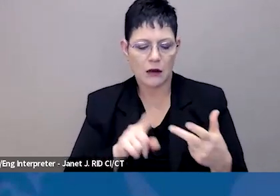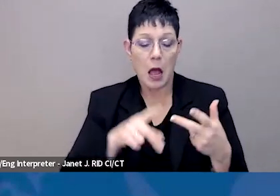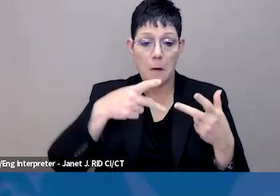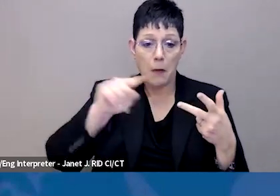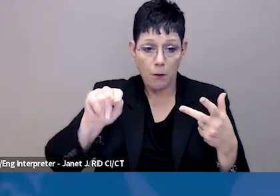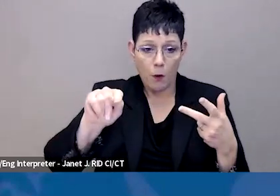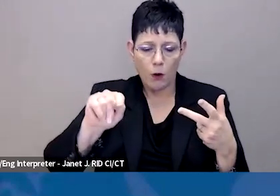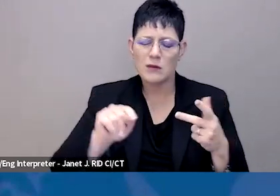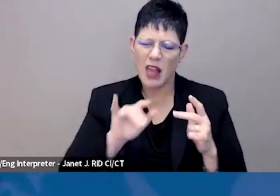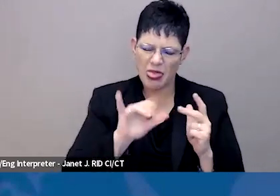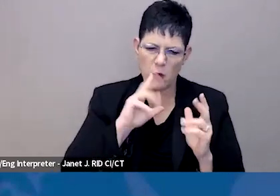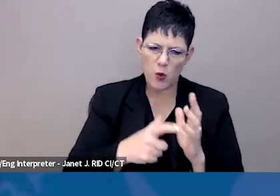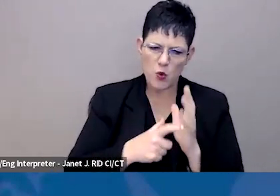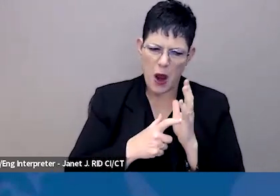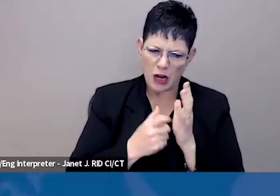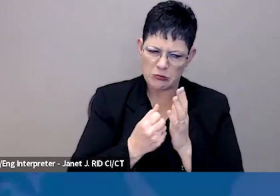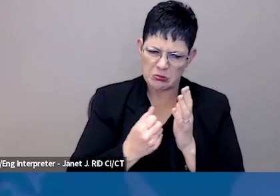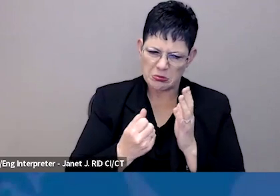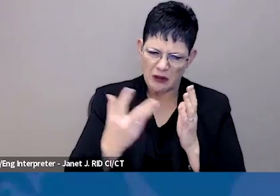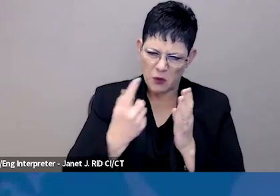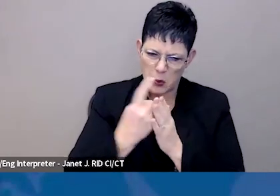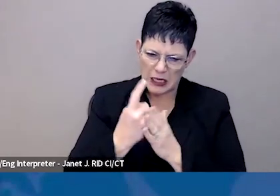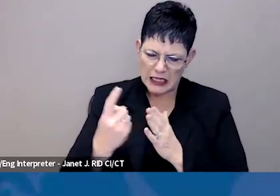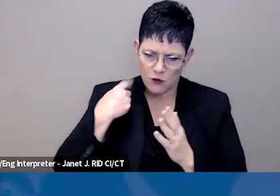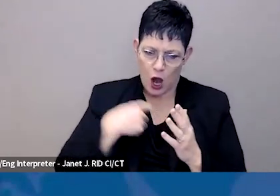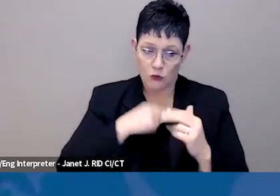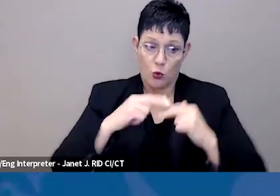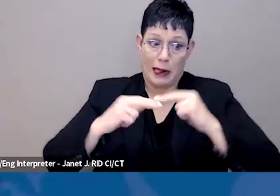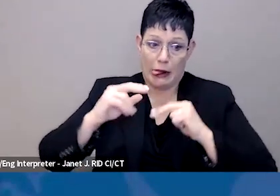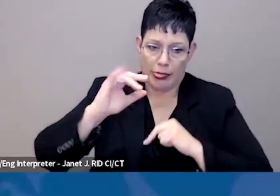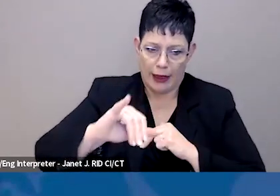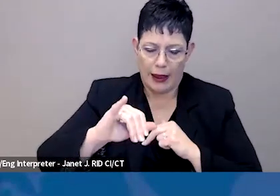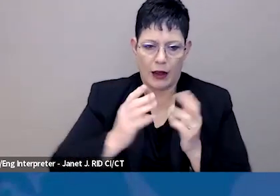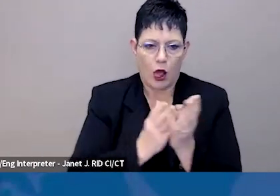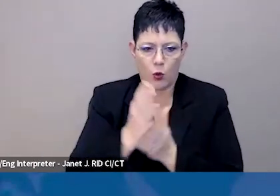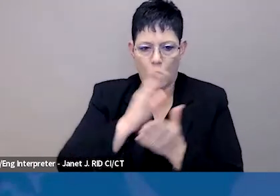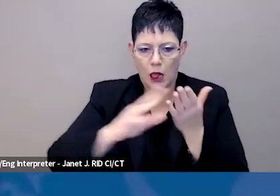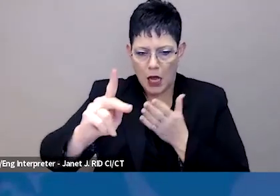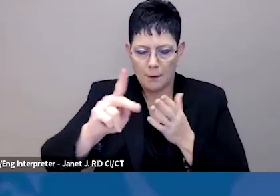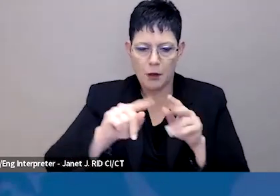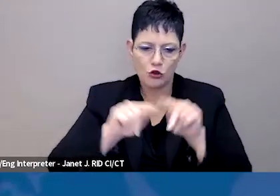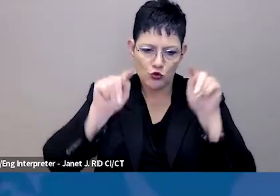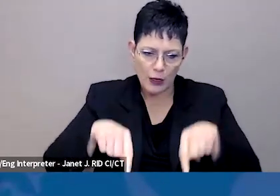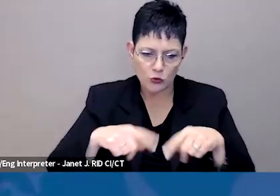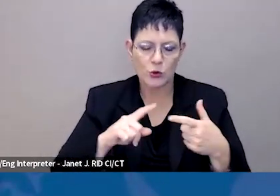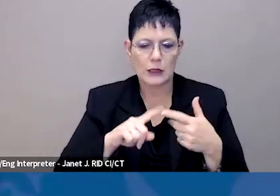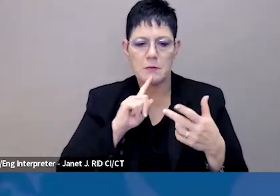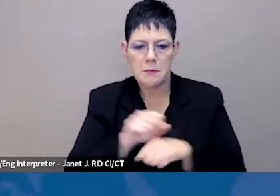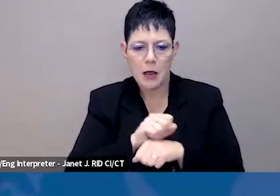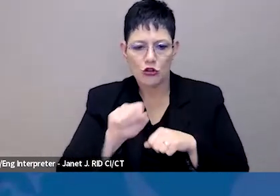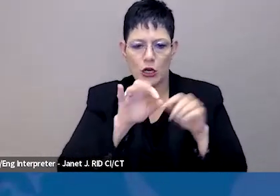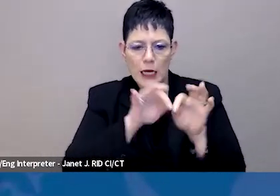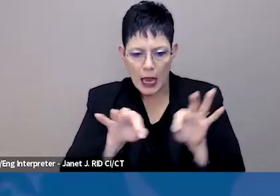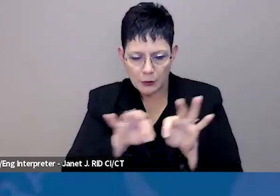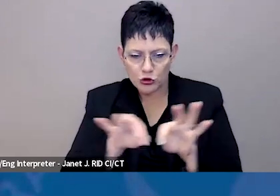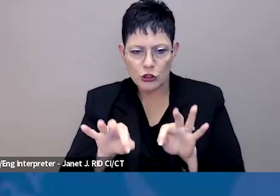going to take a couple of weeks at least, because we have to go through and clean up the transcript, make sure the closed